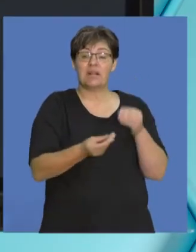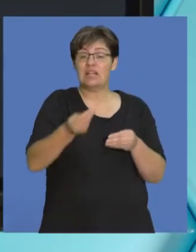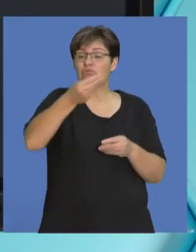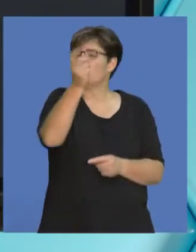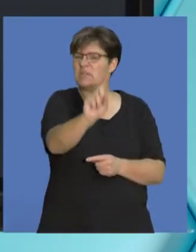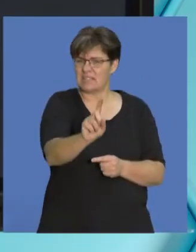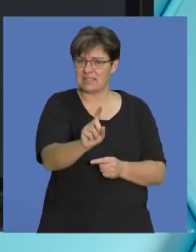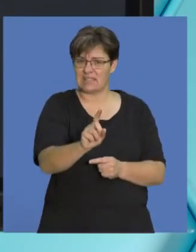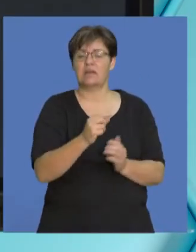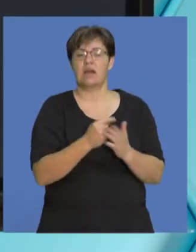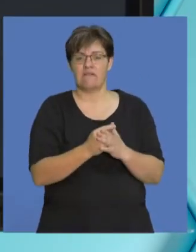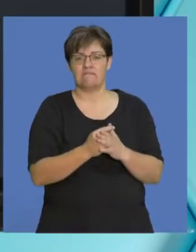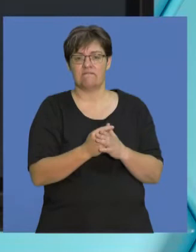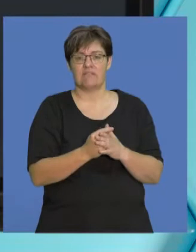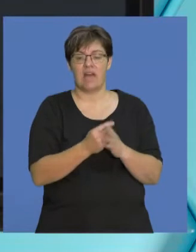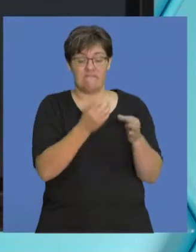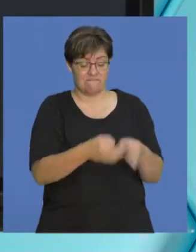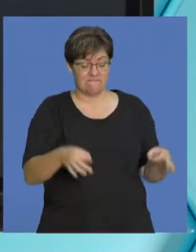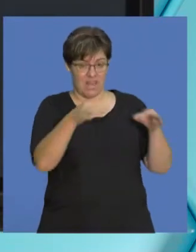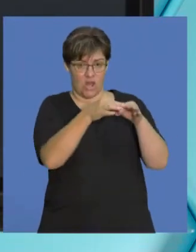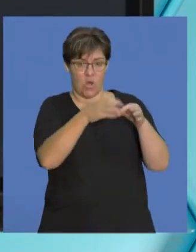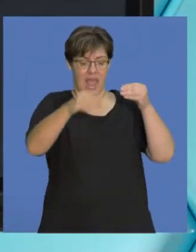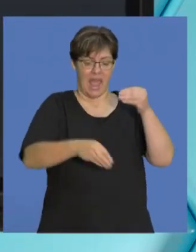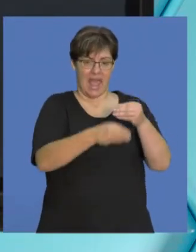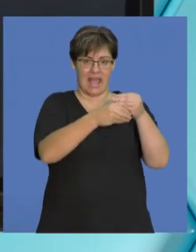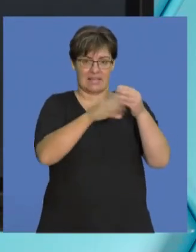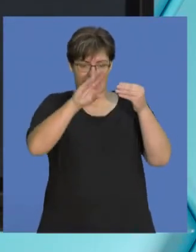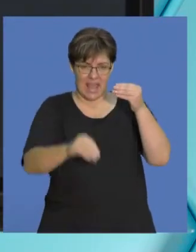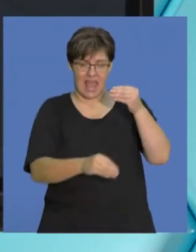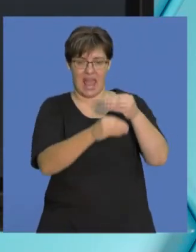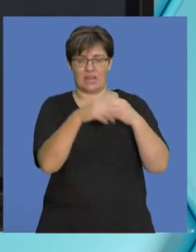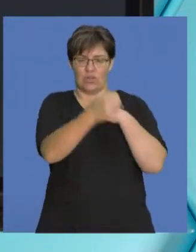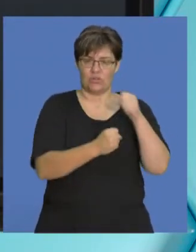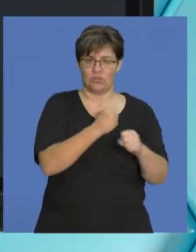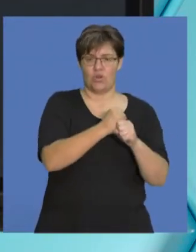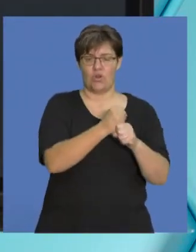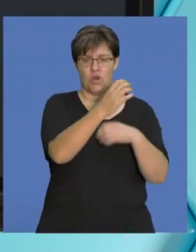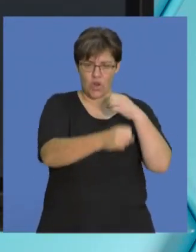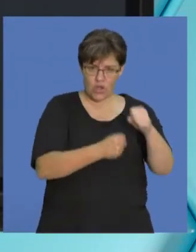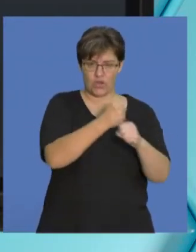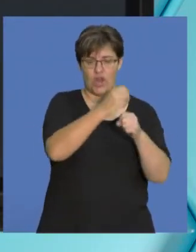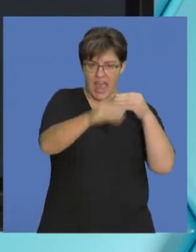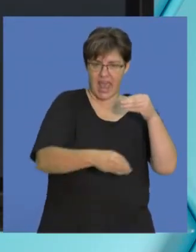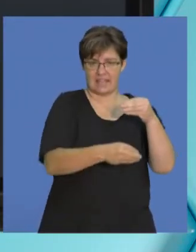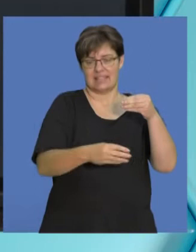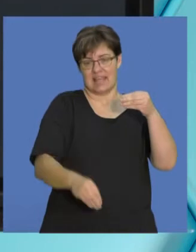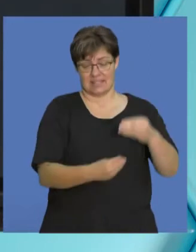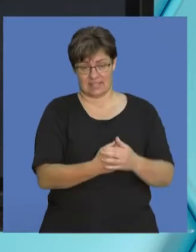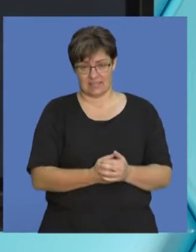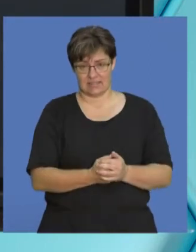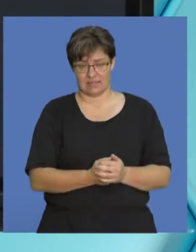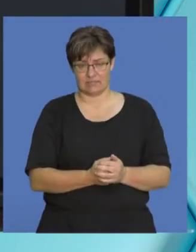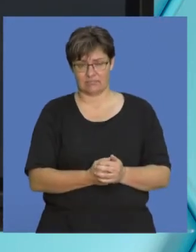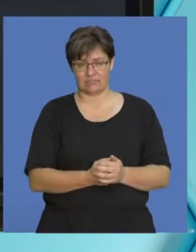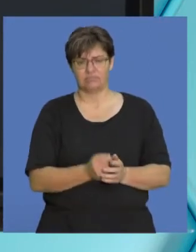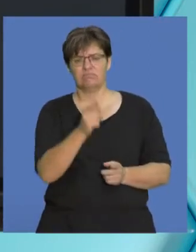having a common value that is being added each and every year. So one way of doing this can be to find